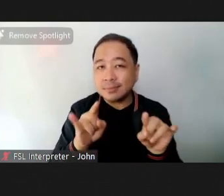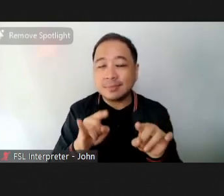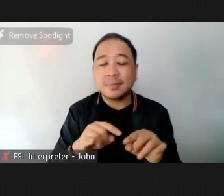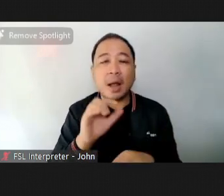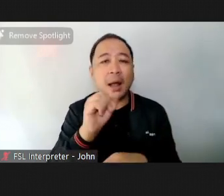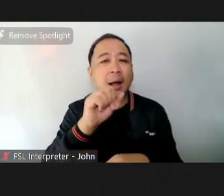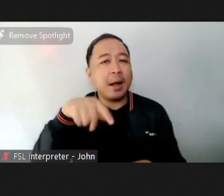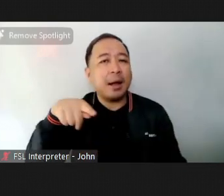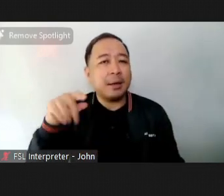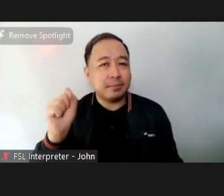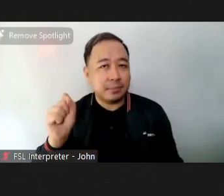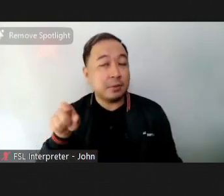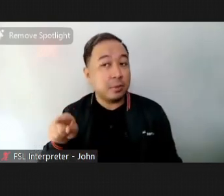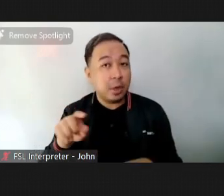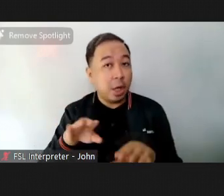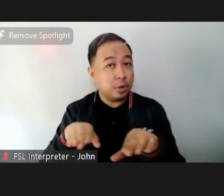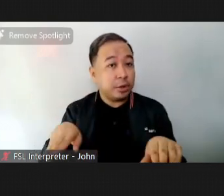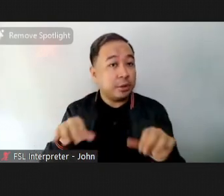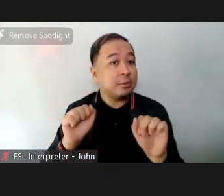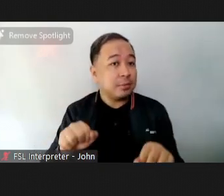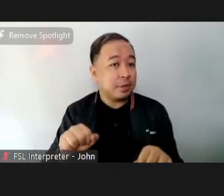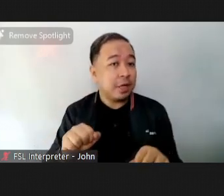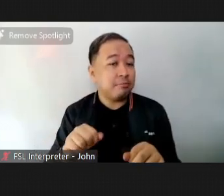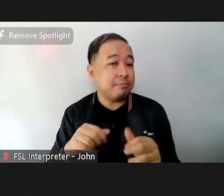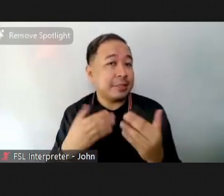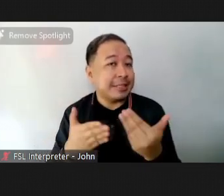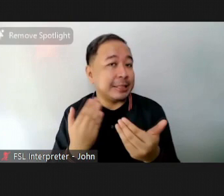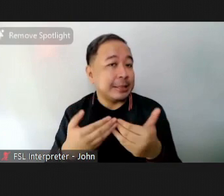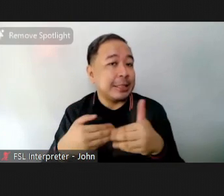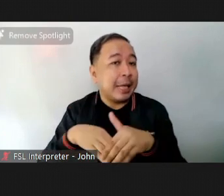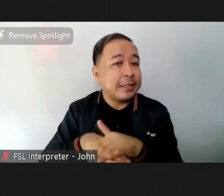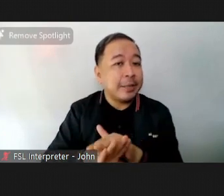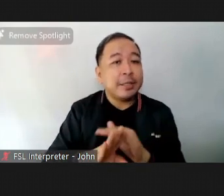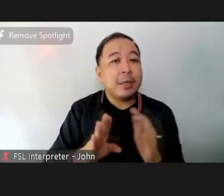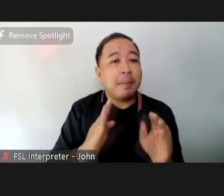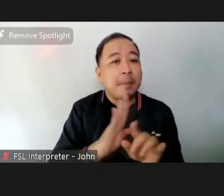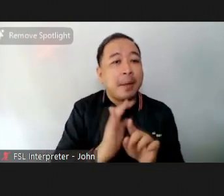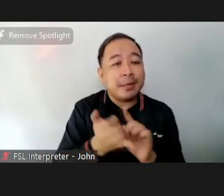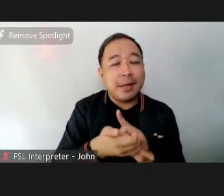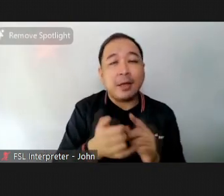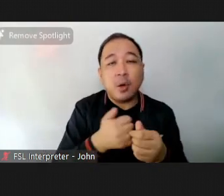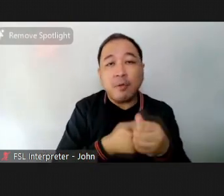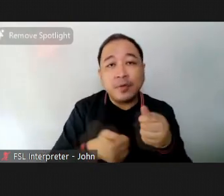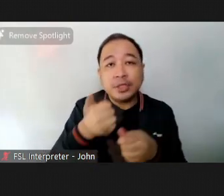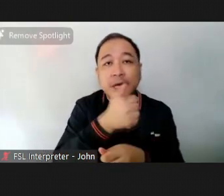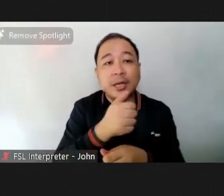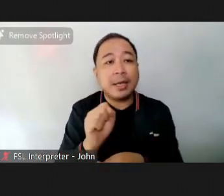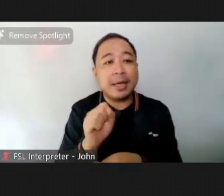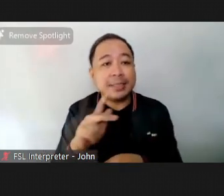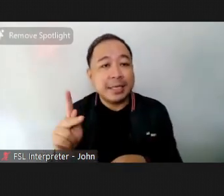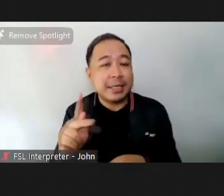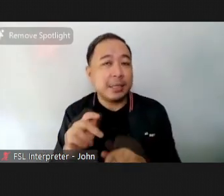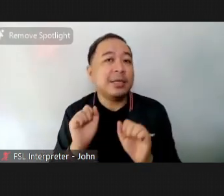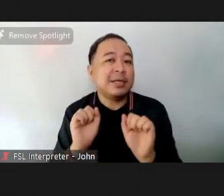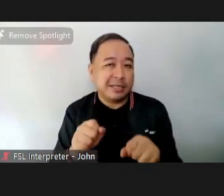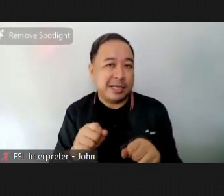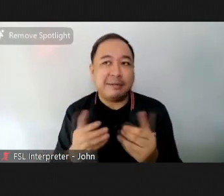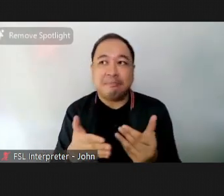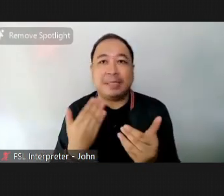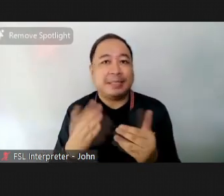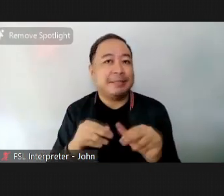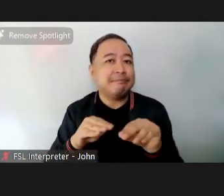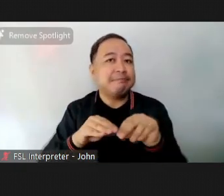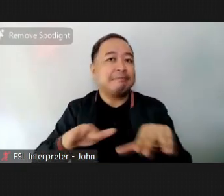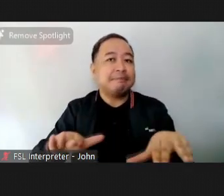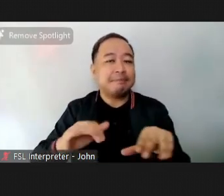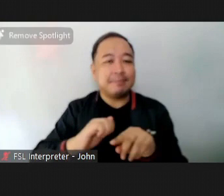applications so that the children and youth, barangay officials and tanods, as well as the SK are reached by the training. So